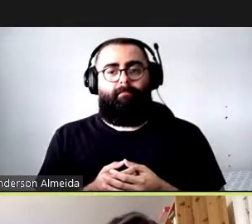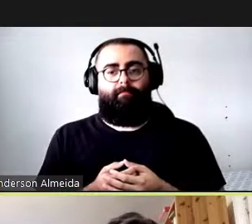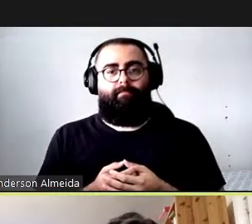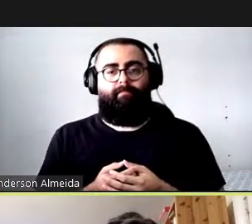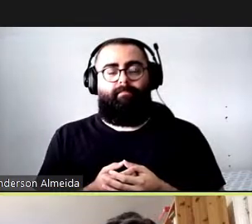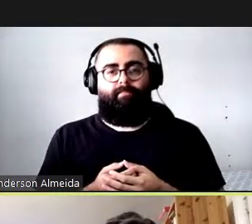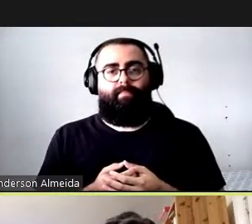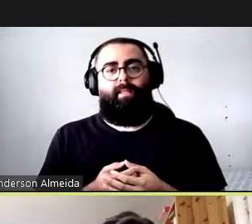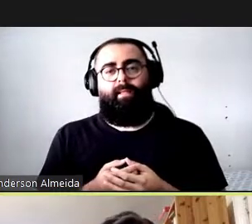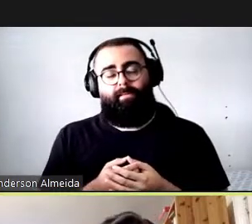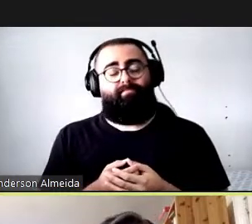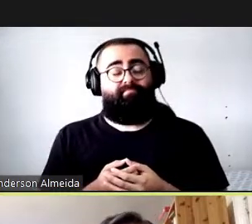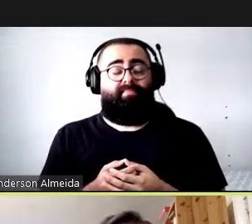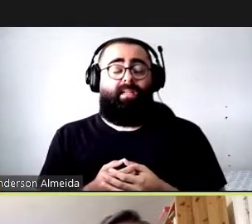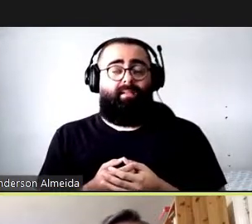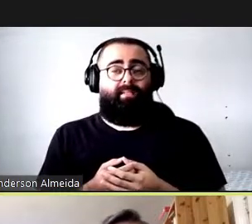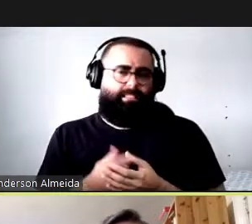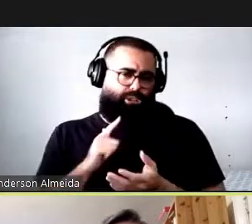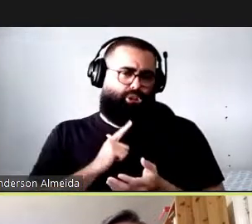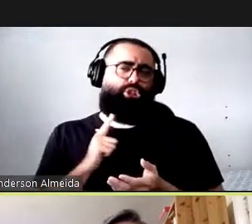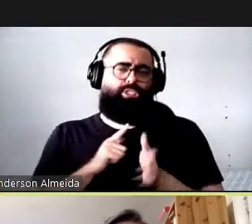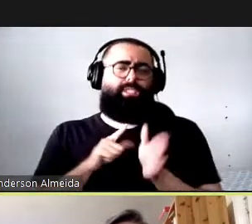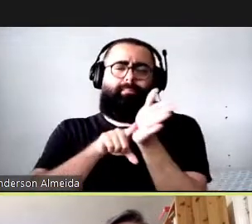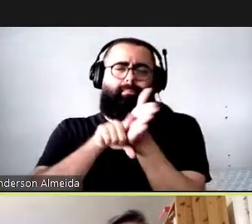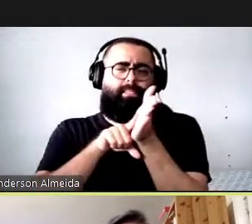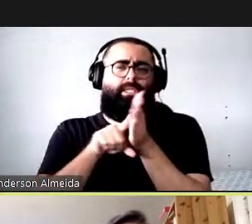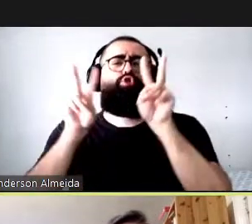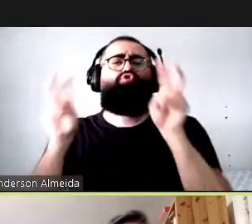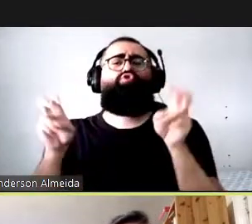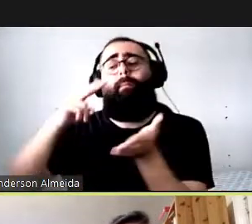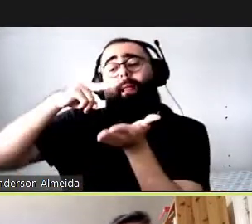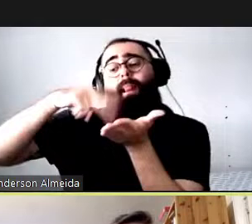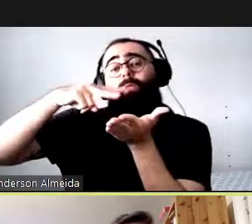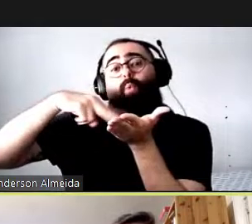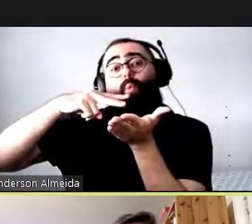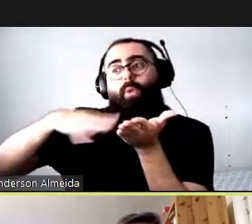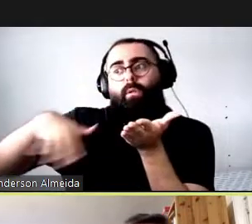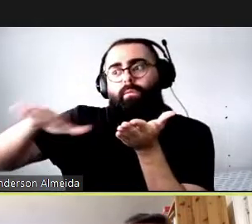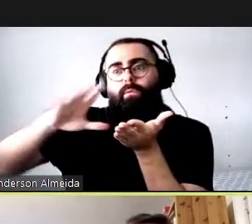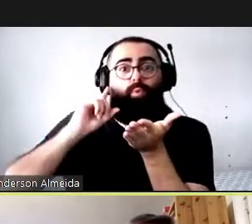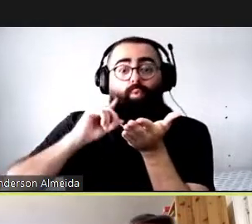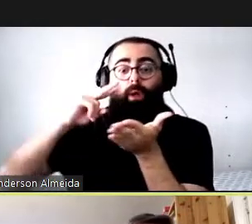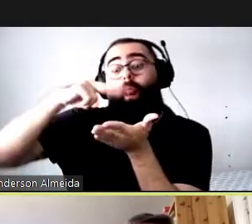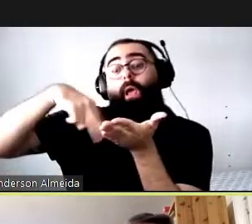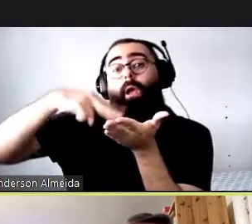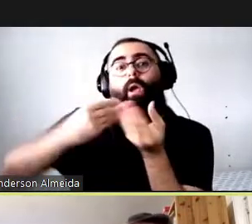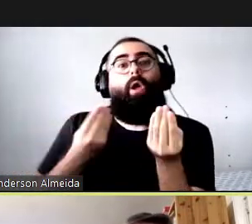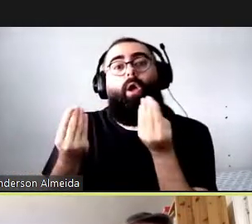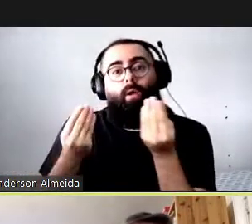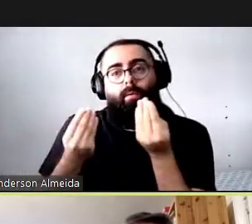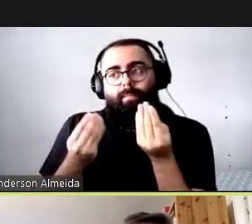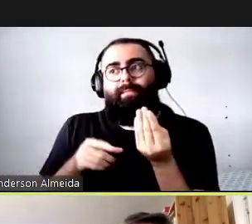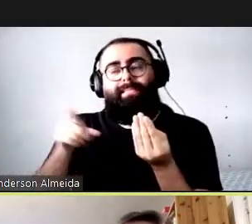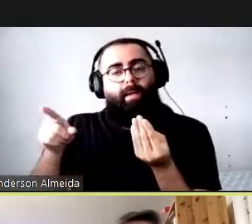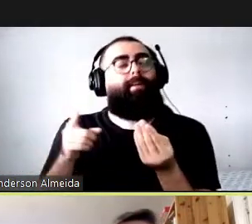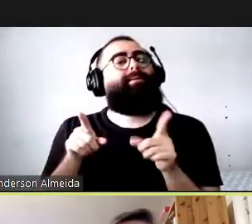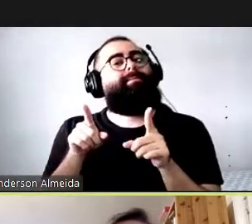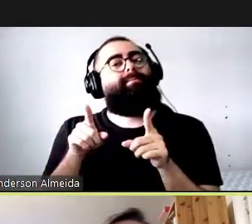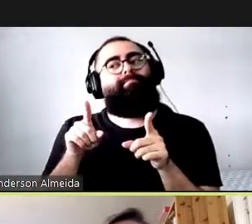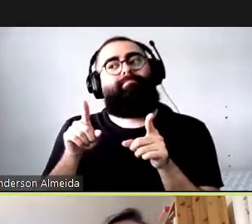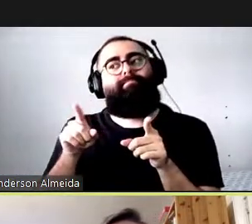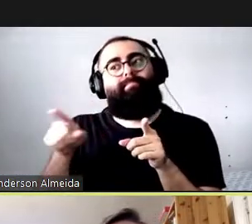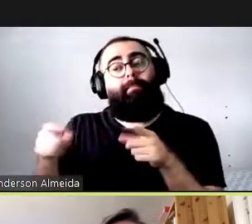reading in the deaf showed that when you control for age of exposure to